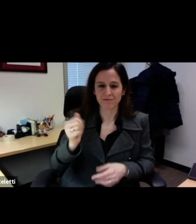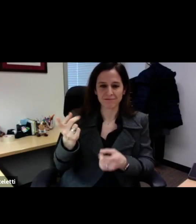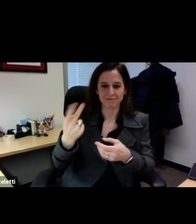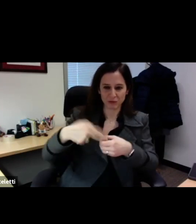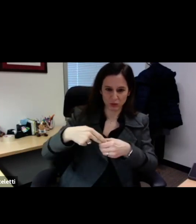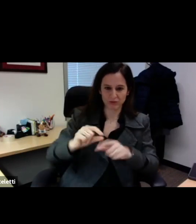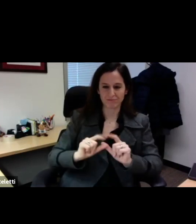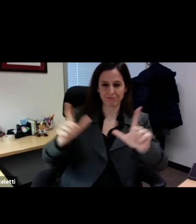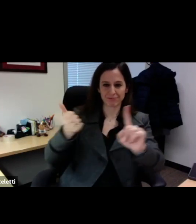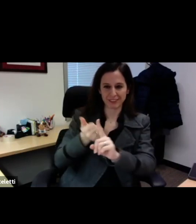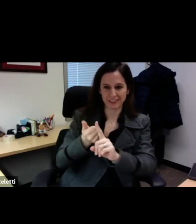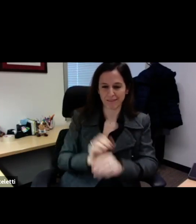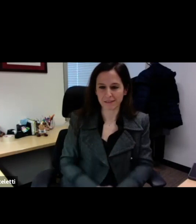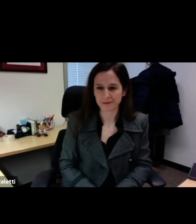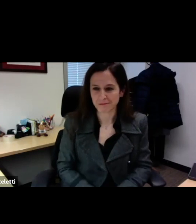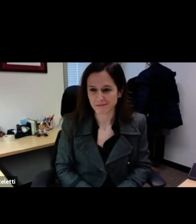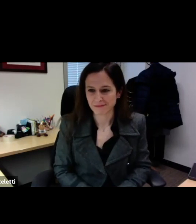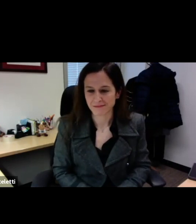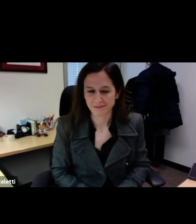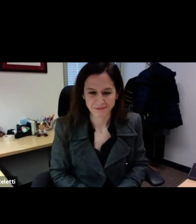us on screen. If you would.